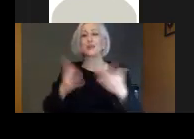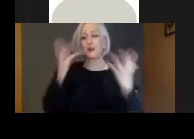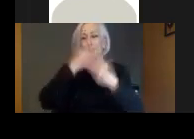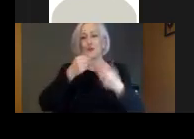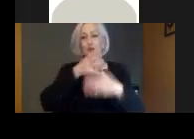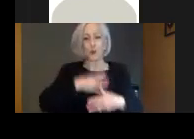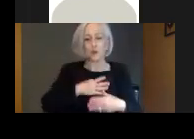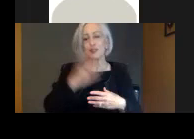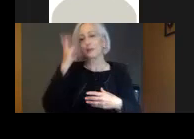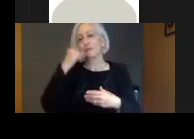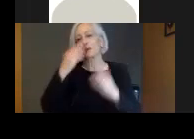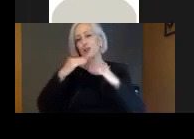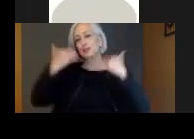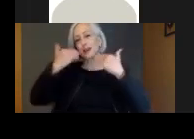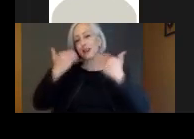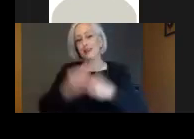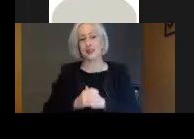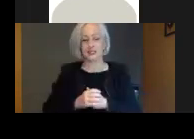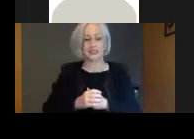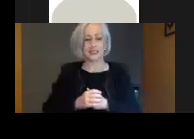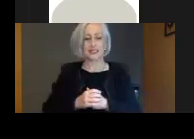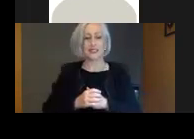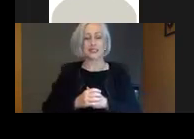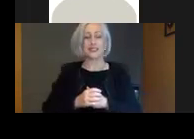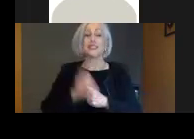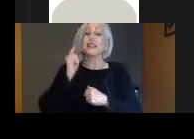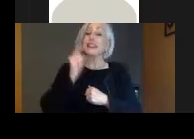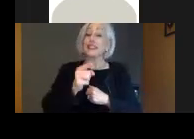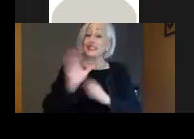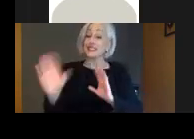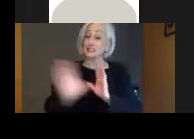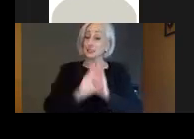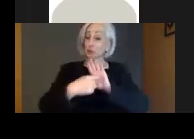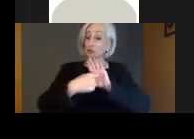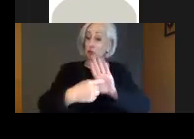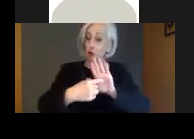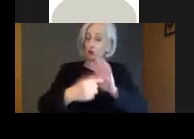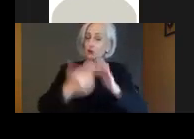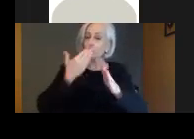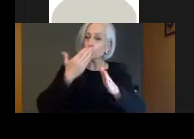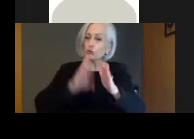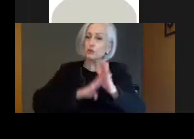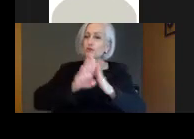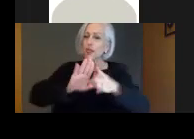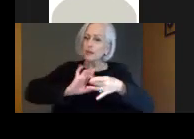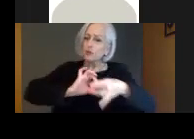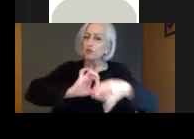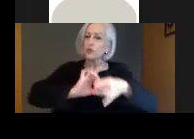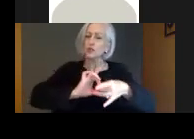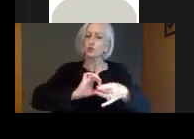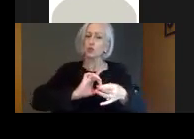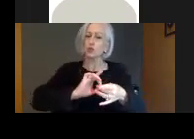I show this too is to show that, you know, we are developing not only with the medical students, not only with the nurse anesthesia students, but the residents